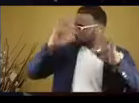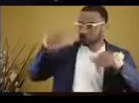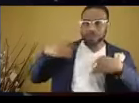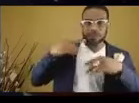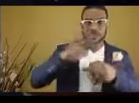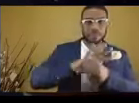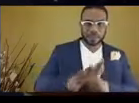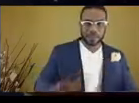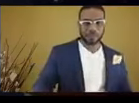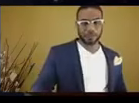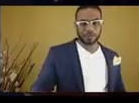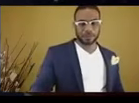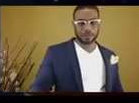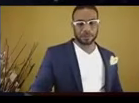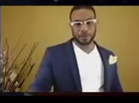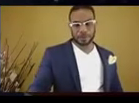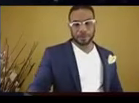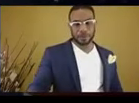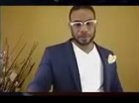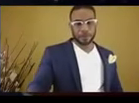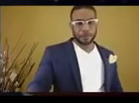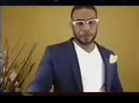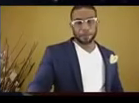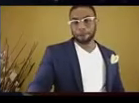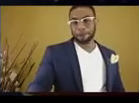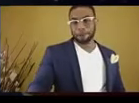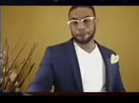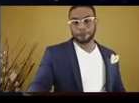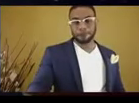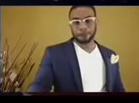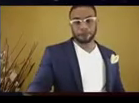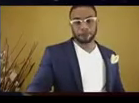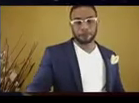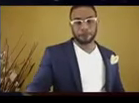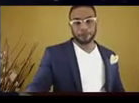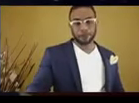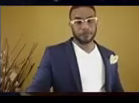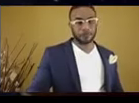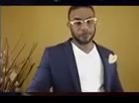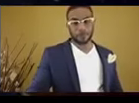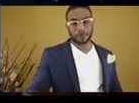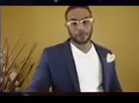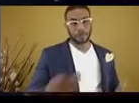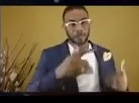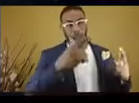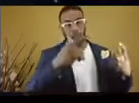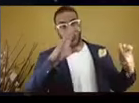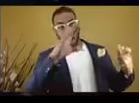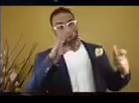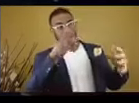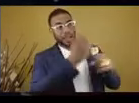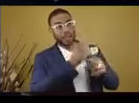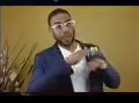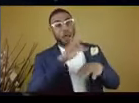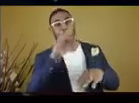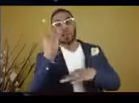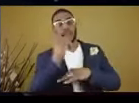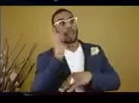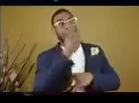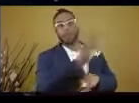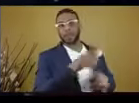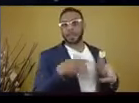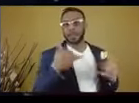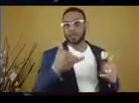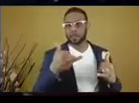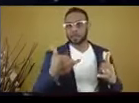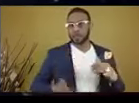pandemic. And these large companies, they'll get the mail 30 days later, but they'll still tack